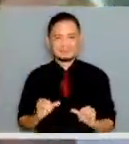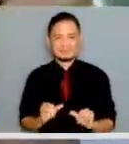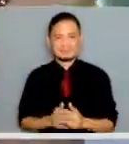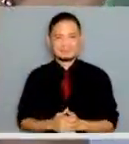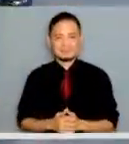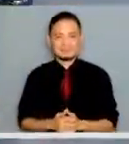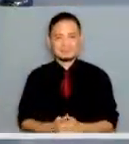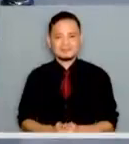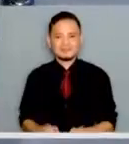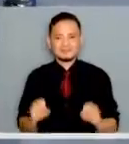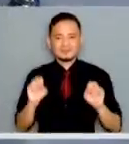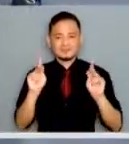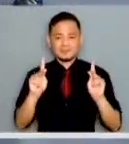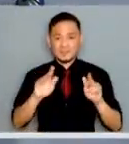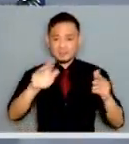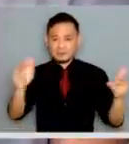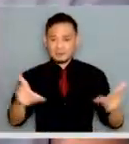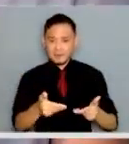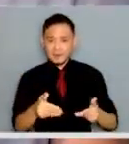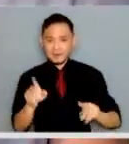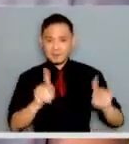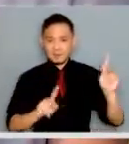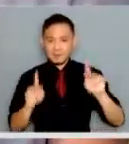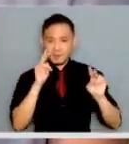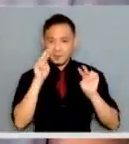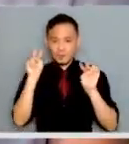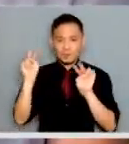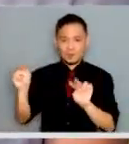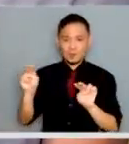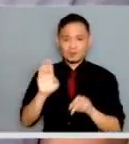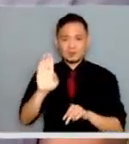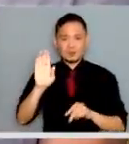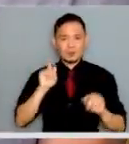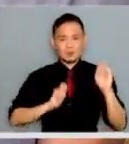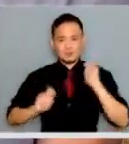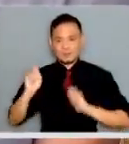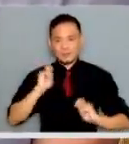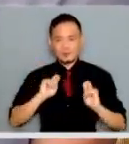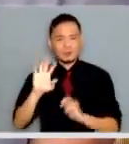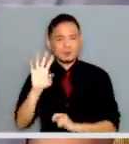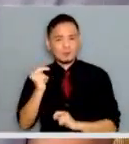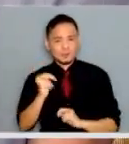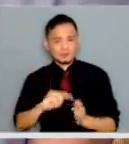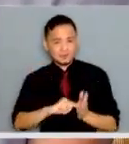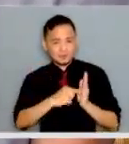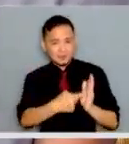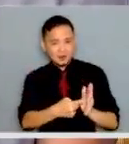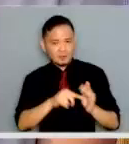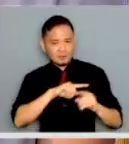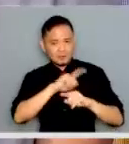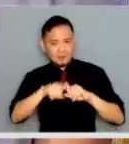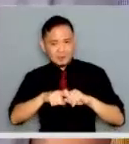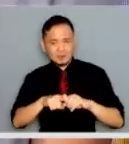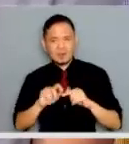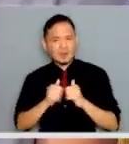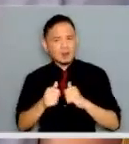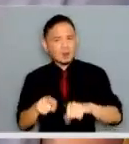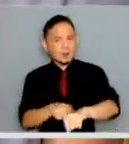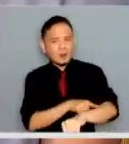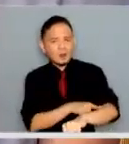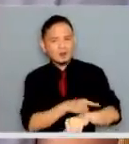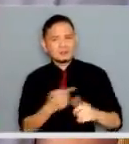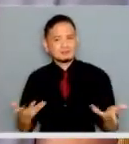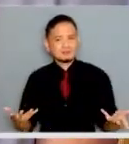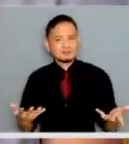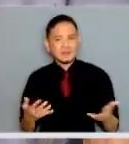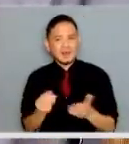Alright, so imbitahan na natin ng mga kapatid natin na manood ng mga shows ninyo. Kailan ba magsisimula ang rent? At gaano katagal? At paano sila bibili ng